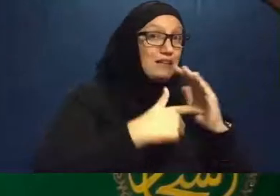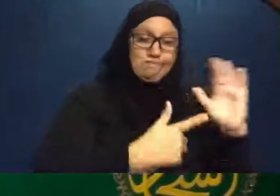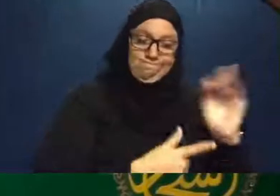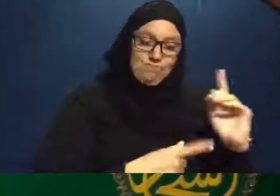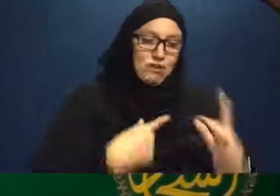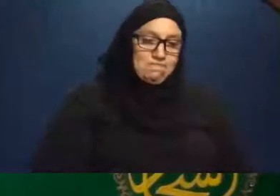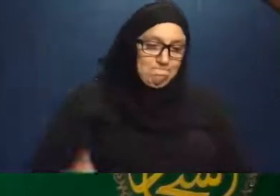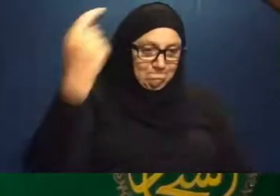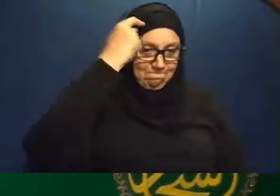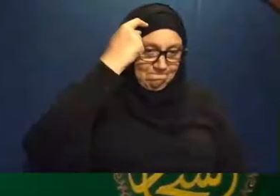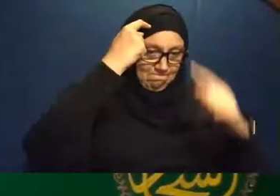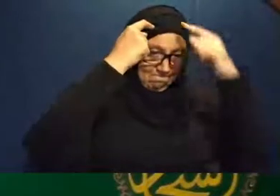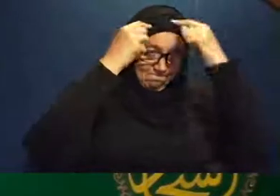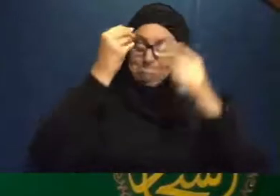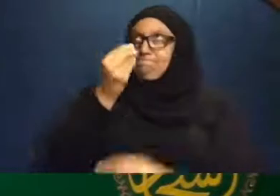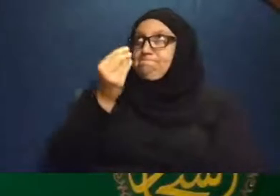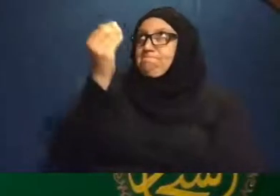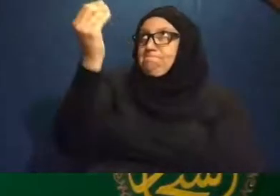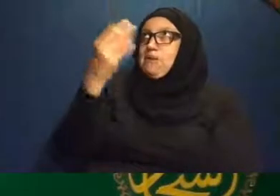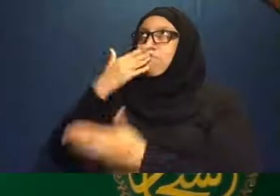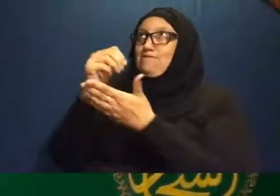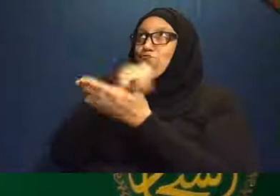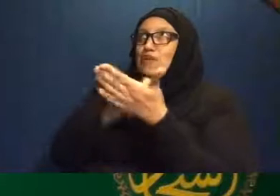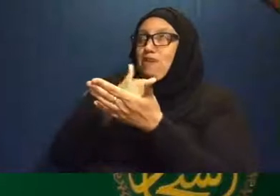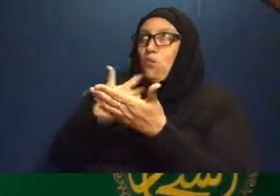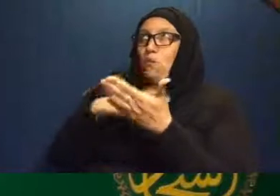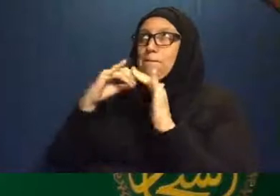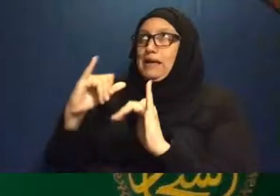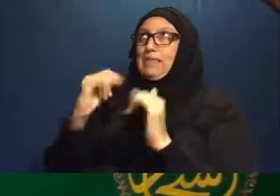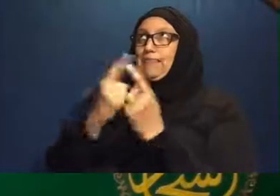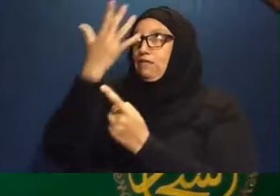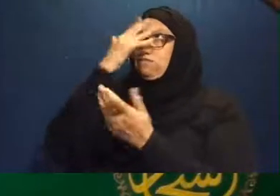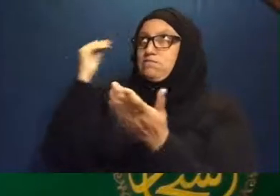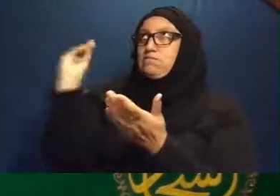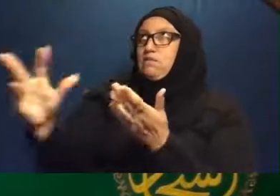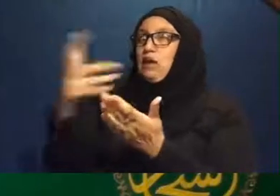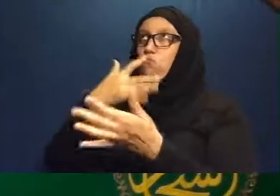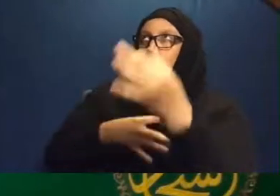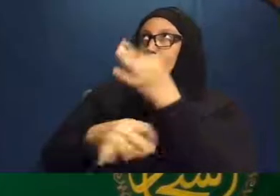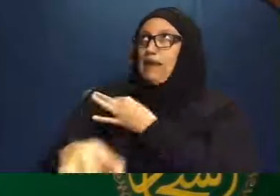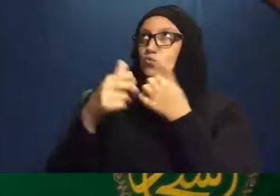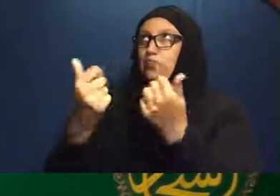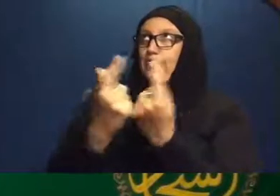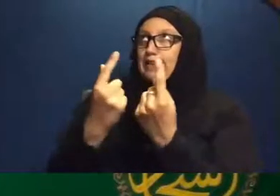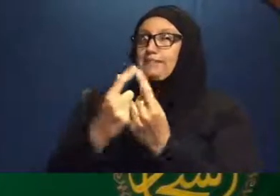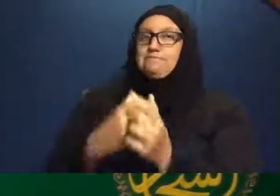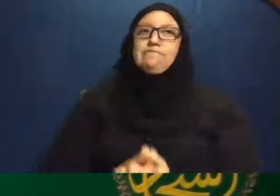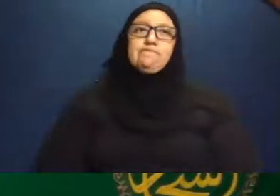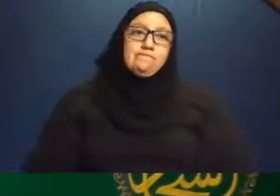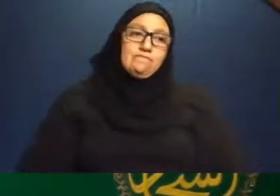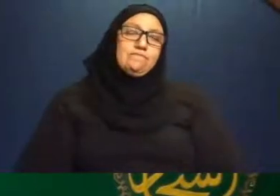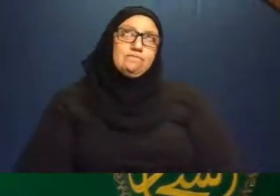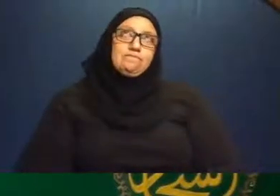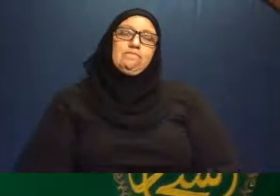repeatedly seeking God's forgiveness for it, to make sure that I've erased it and replaced it with good deeds. At the time of